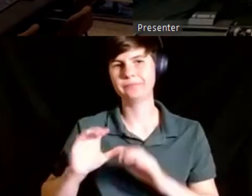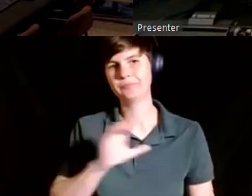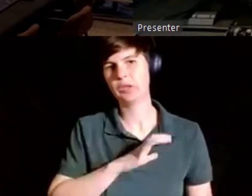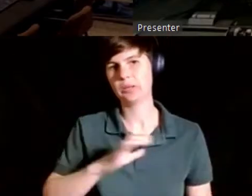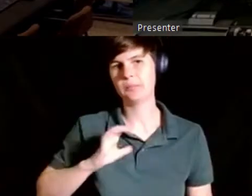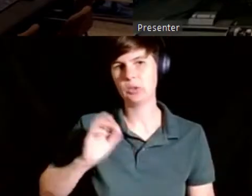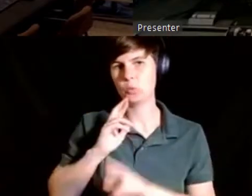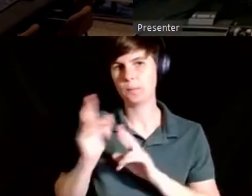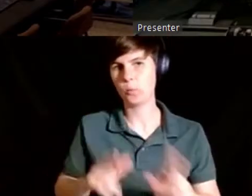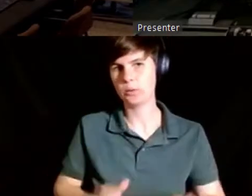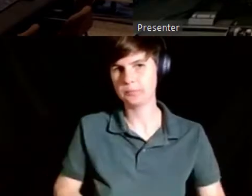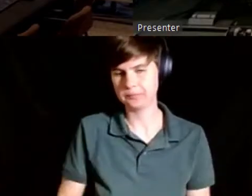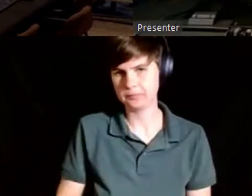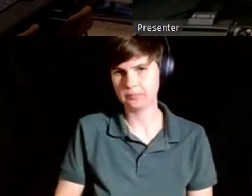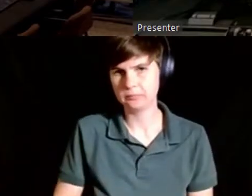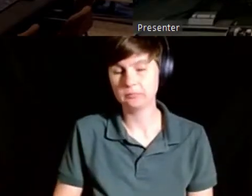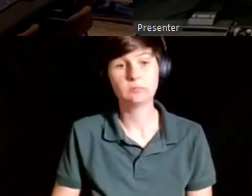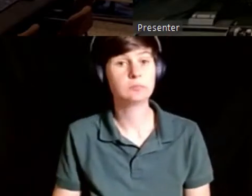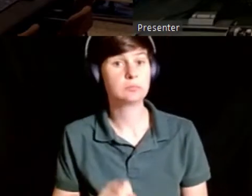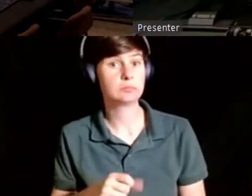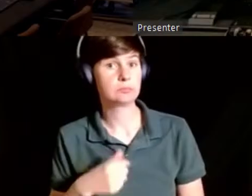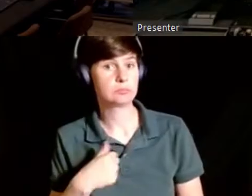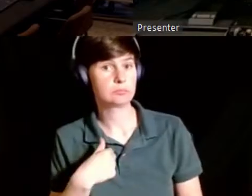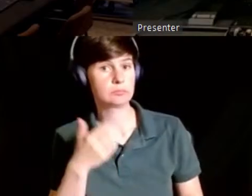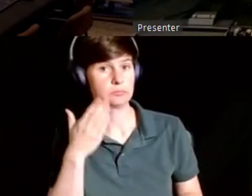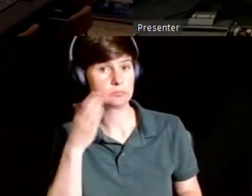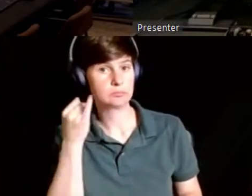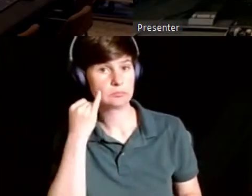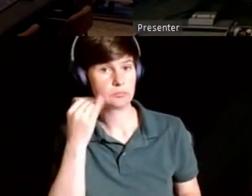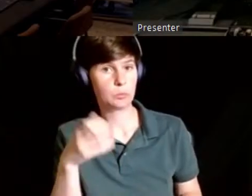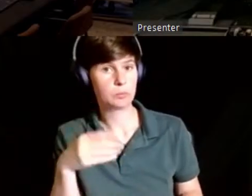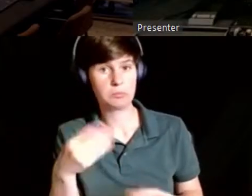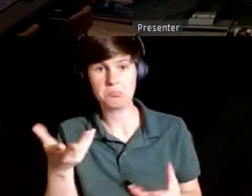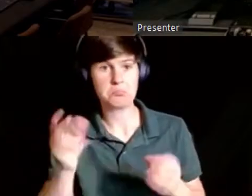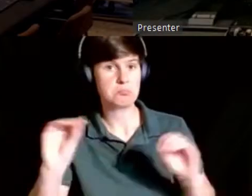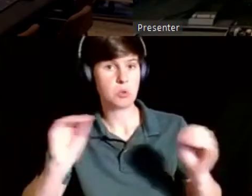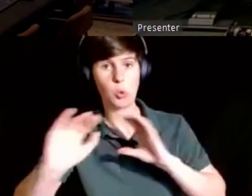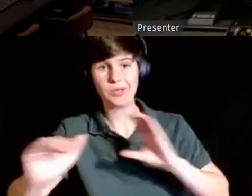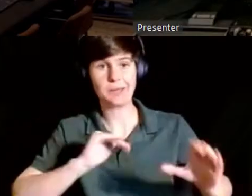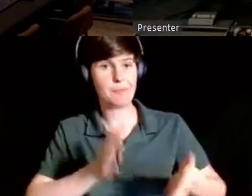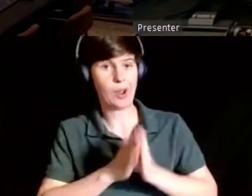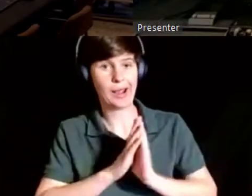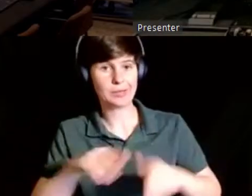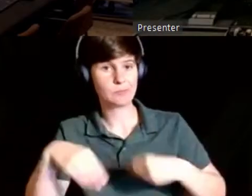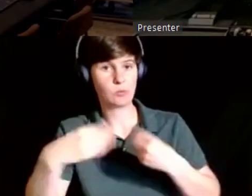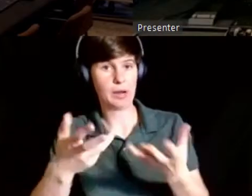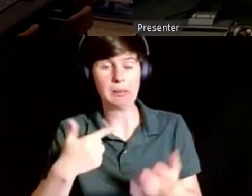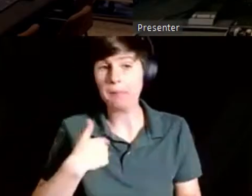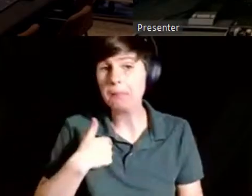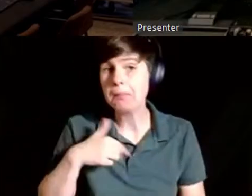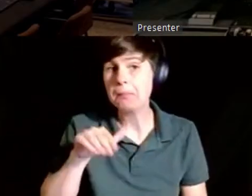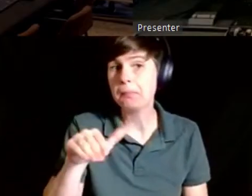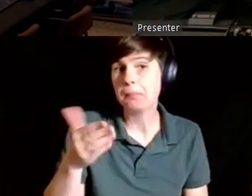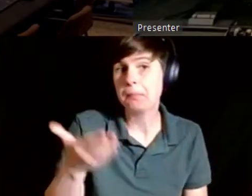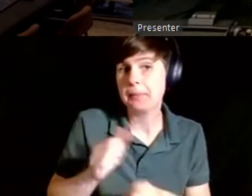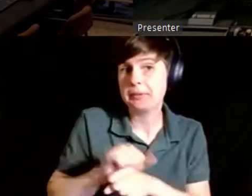Yes, I was not sure if I had to provide something. I didn't receive an email asking me, so I was just like, oh, maybe I should have sent you something. But I